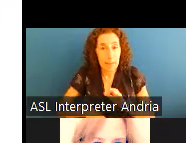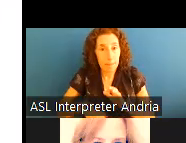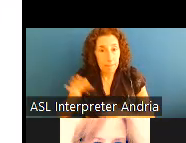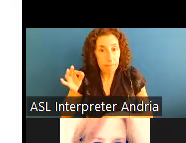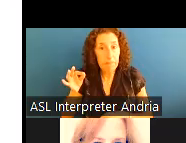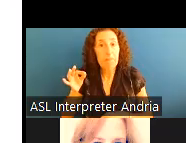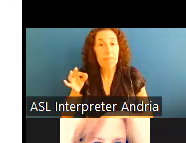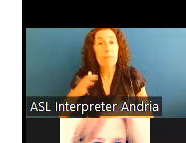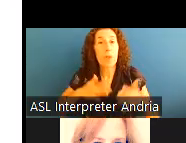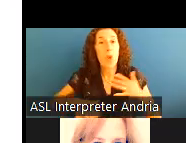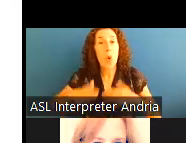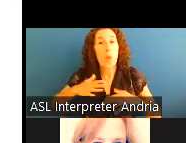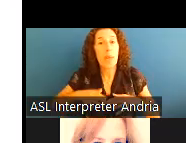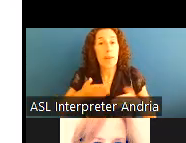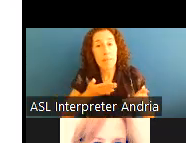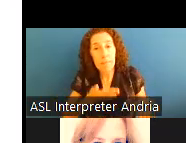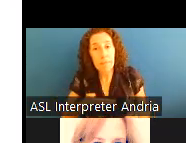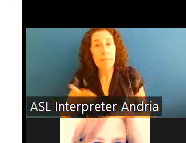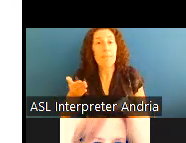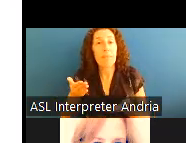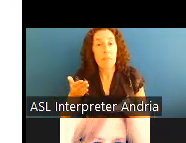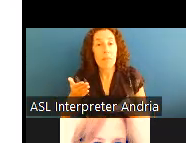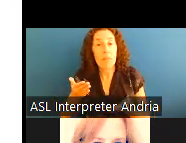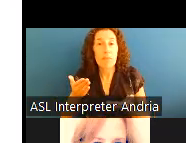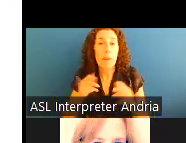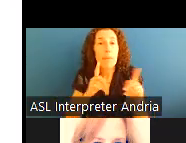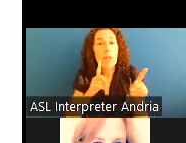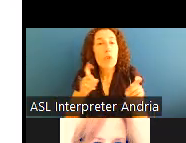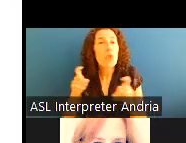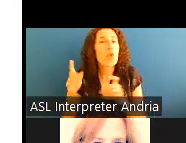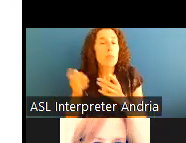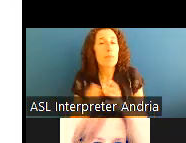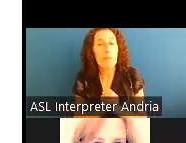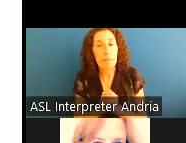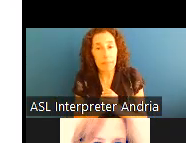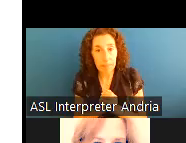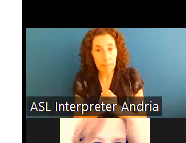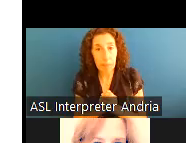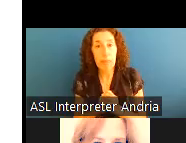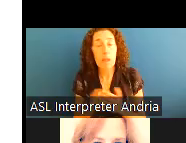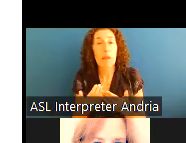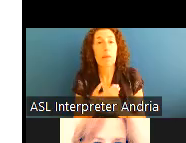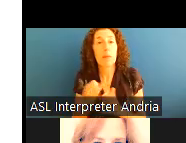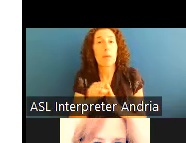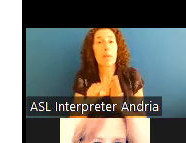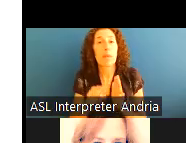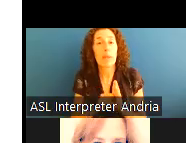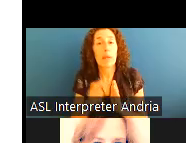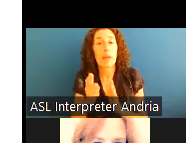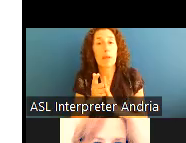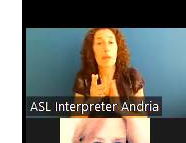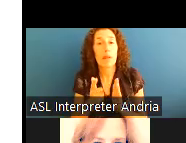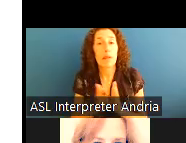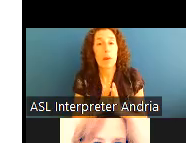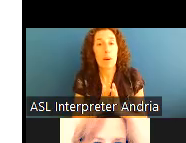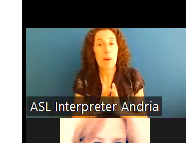It is important to note that new laws state that SAFEs conducted up to 15 days after the assault occurred will